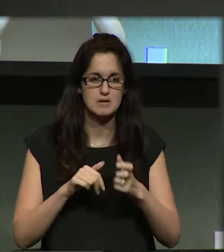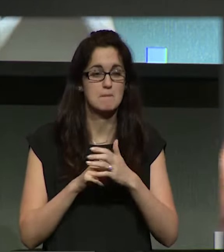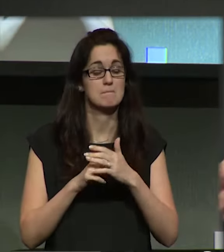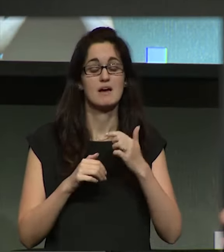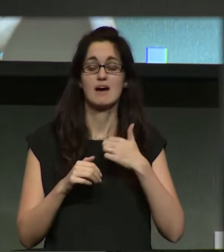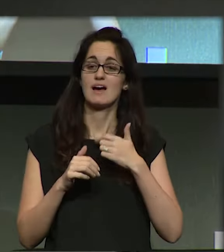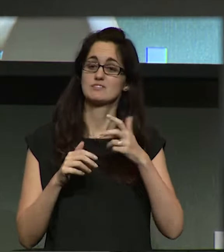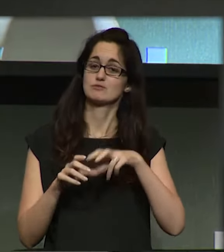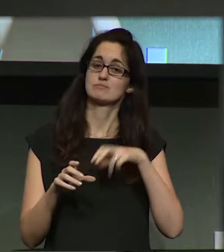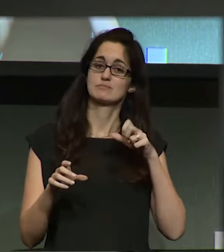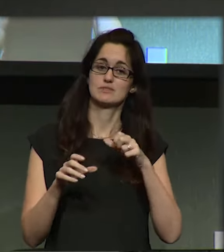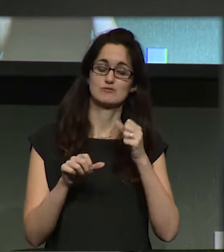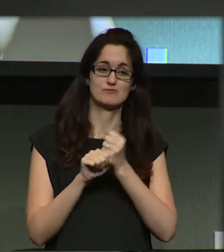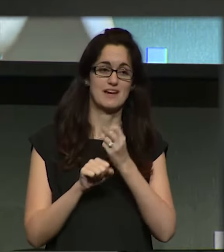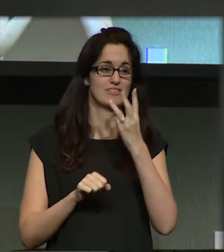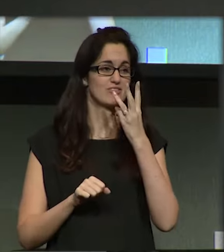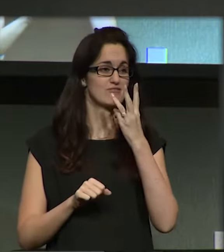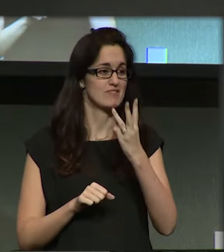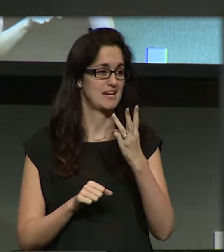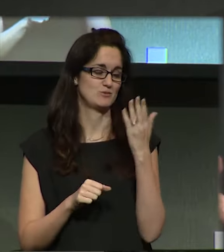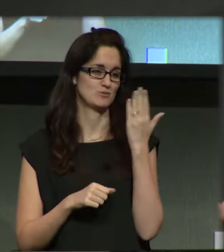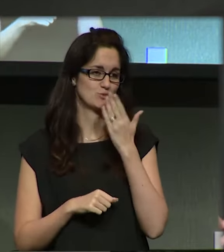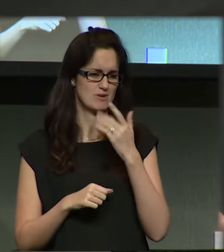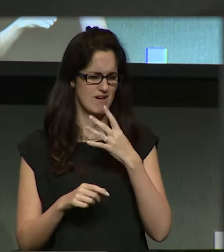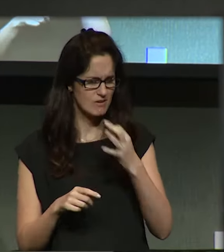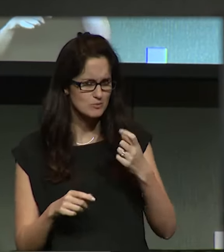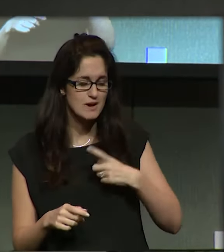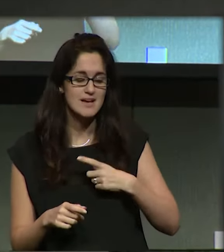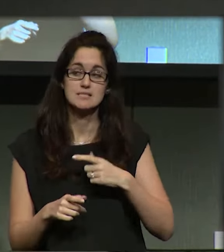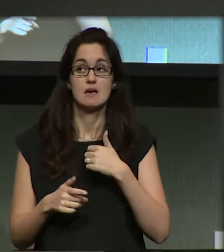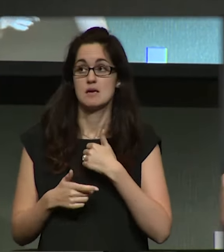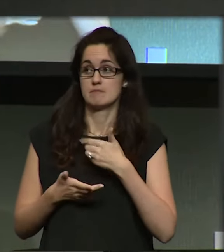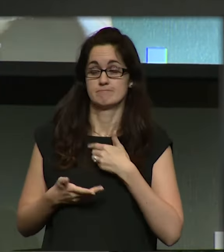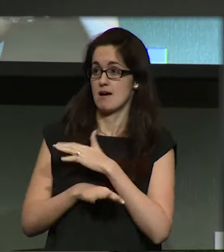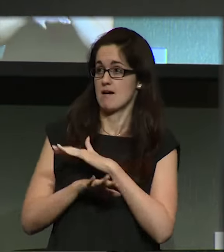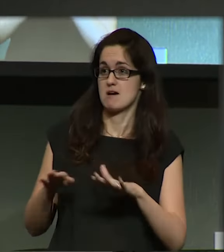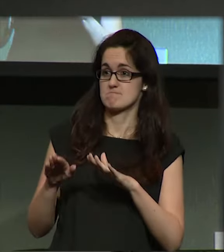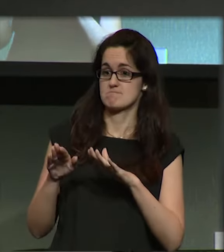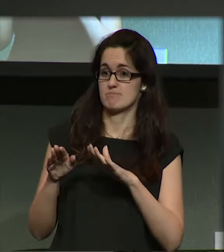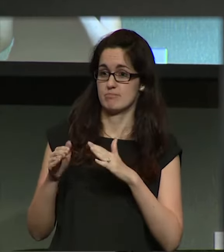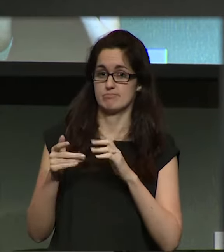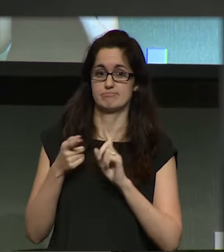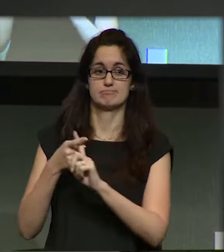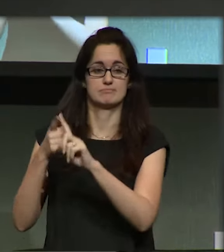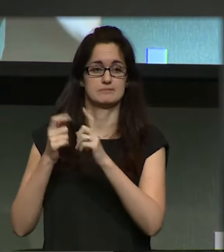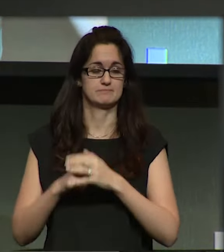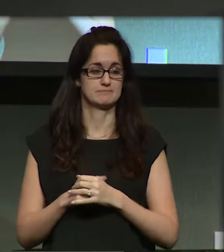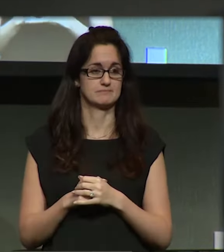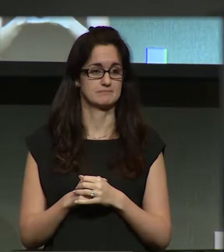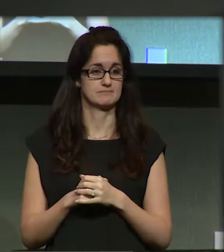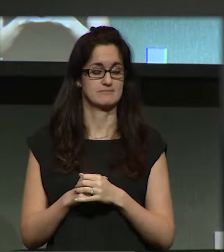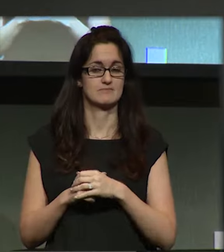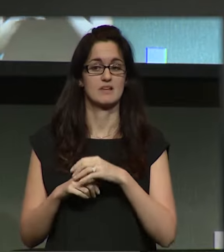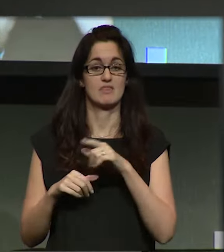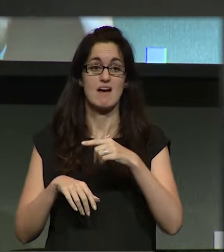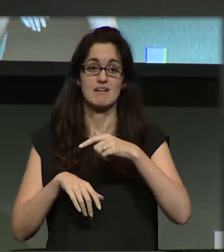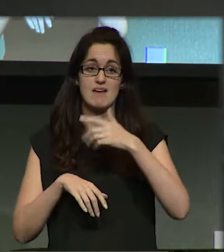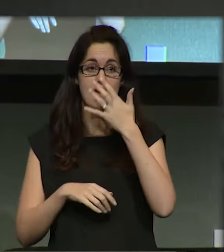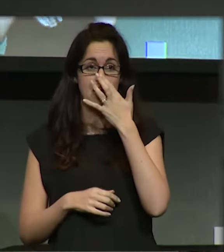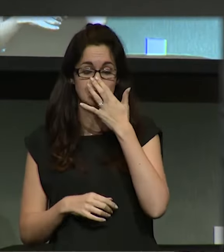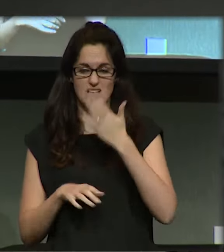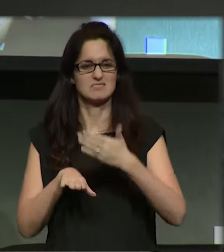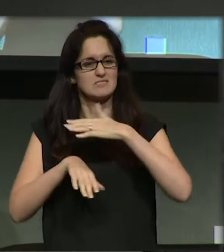And I said, how come you didn't go past grade three? She said, oh, well, we weren't allowed to. They just thought of us as uncivilized and just didn't think that we